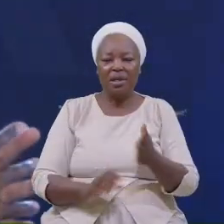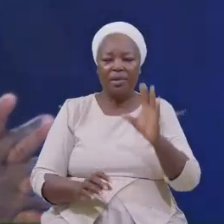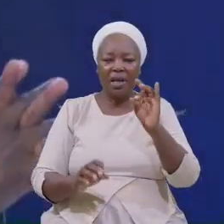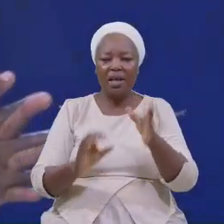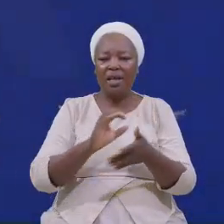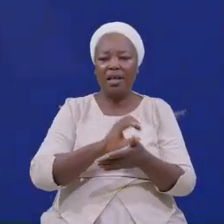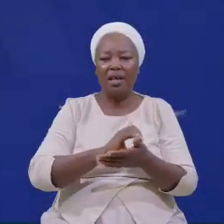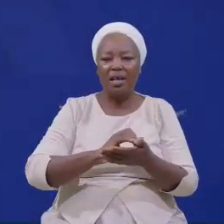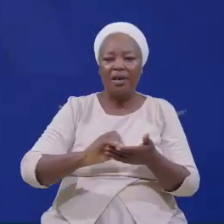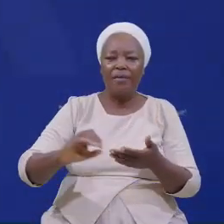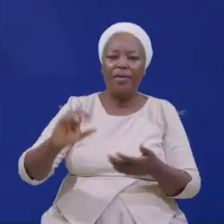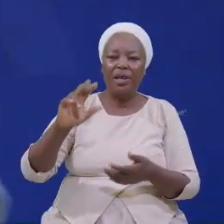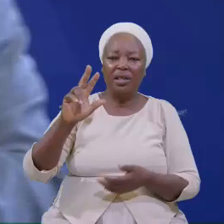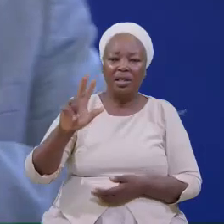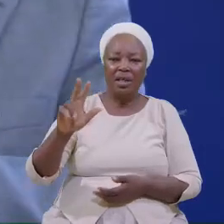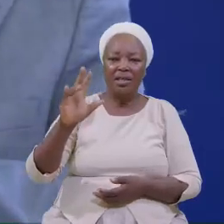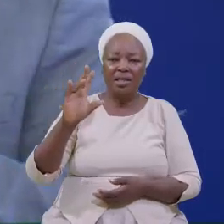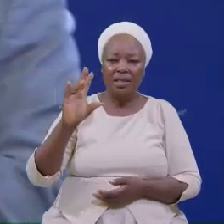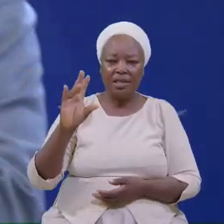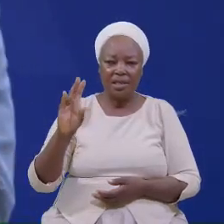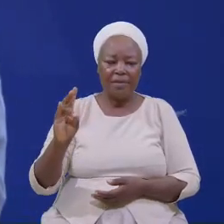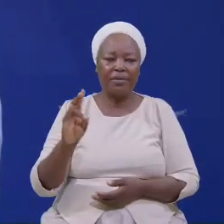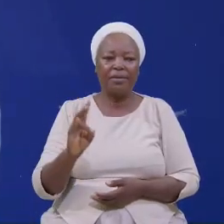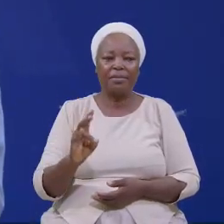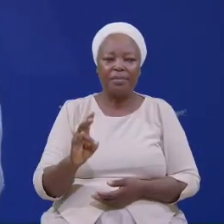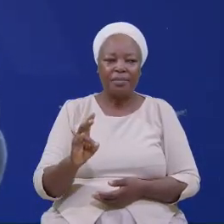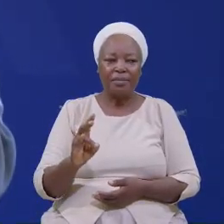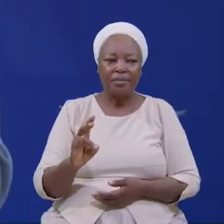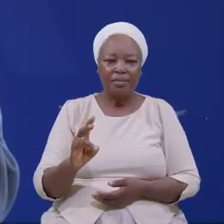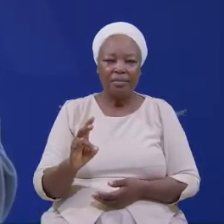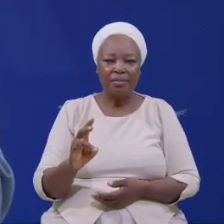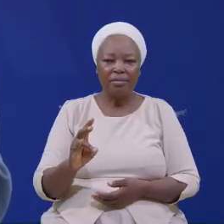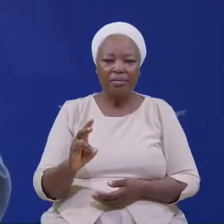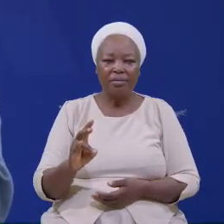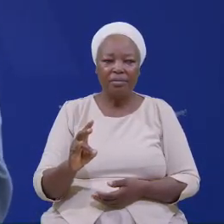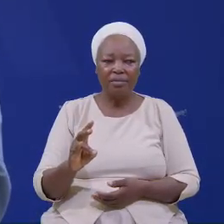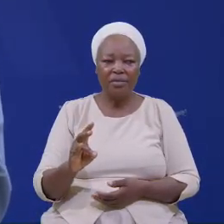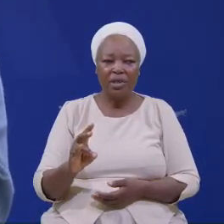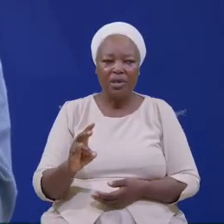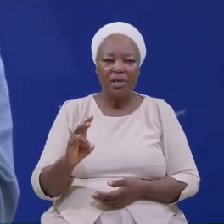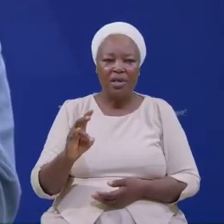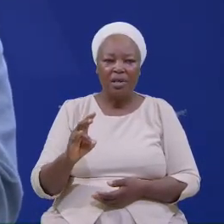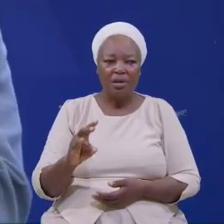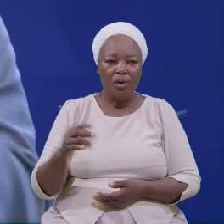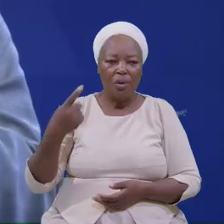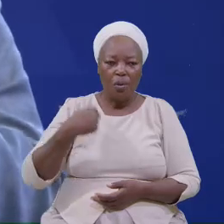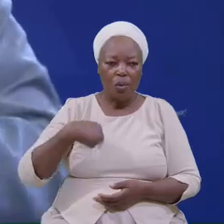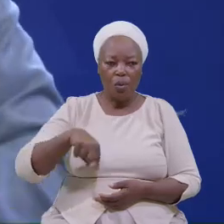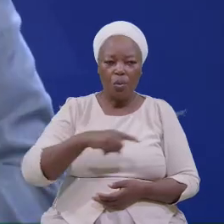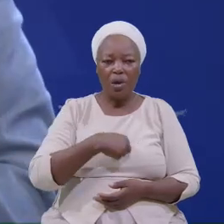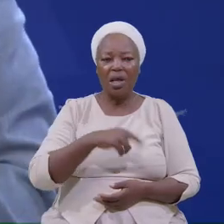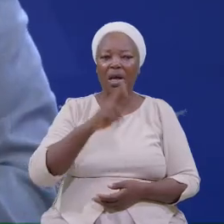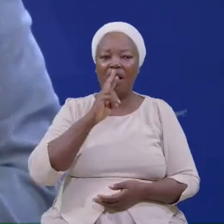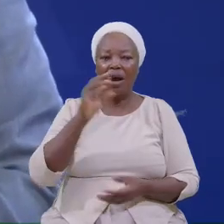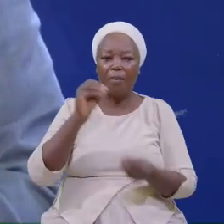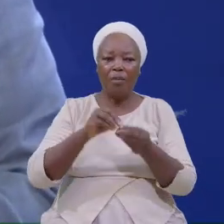Romans chapter 8, verse 37. It says, we are more than